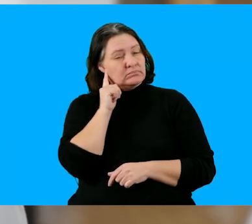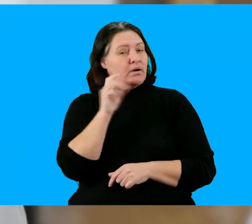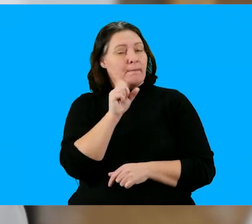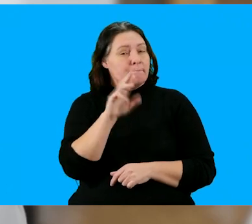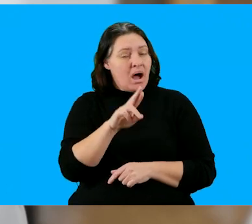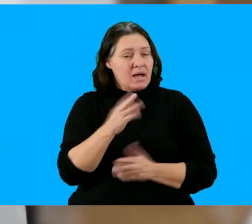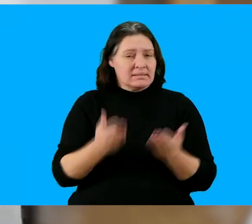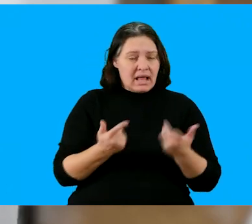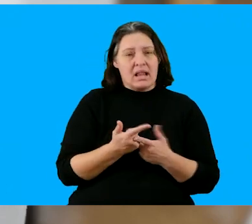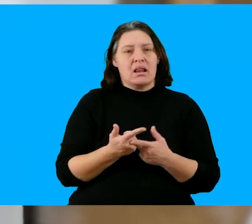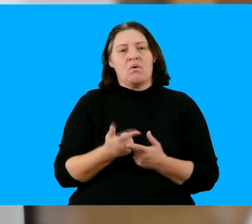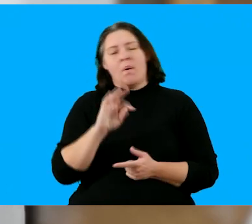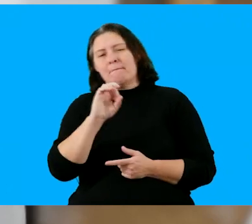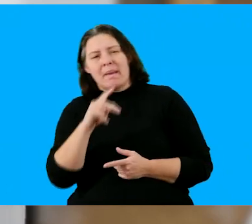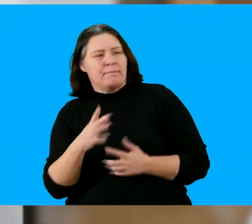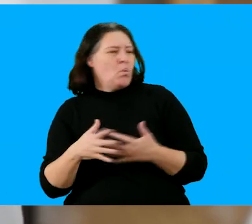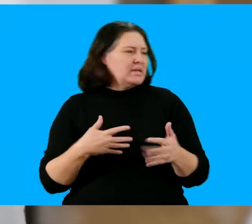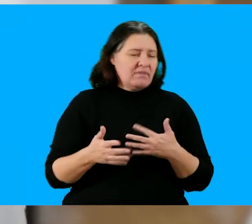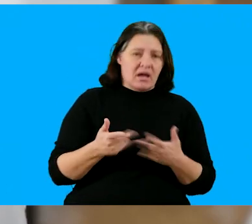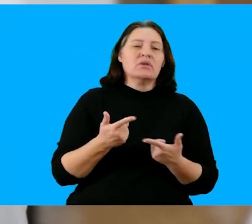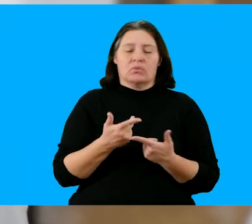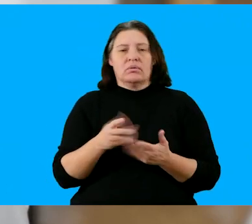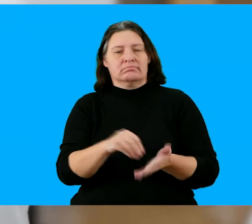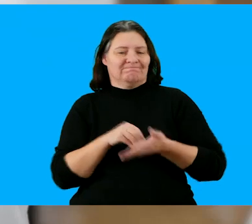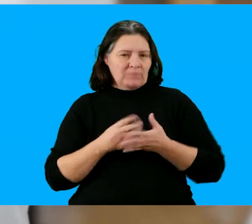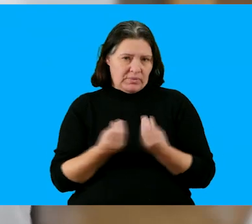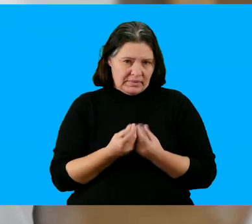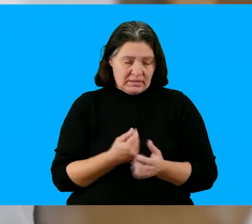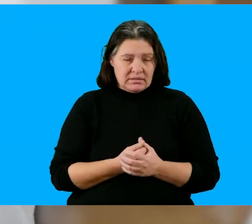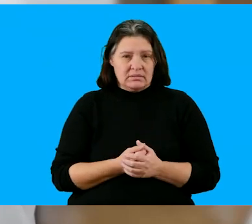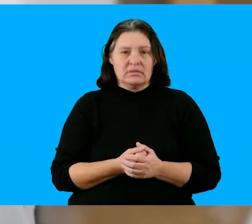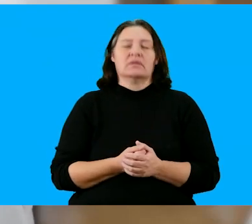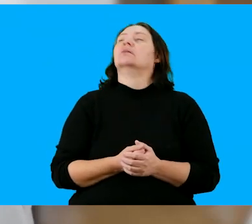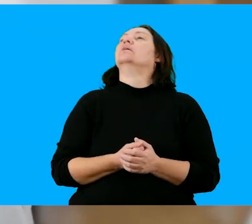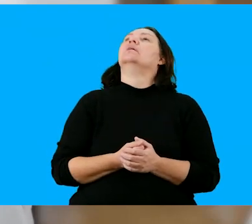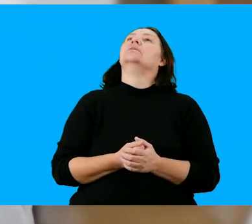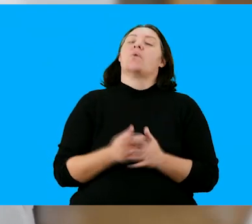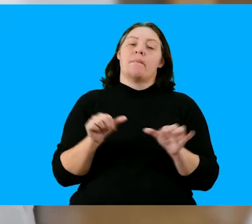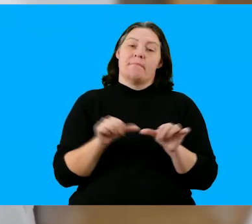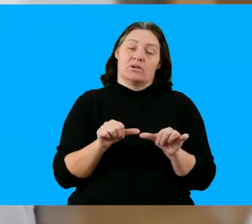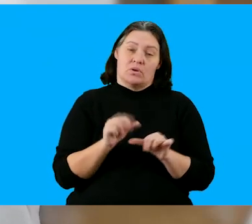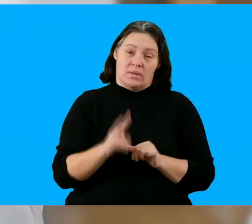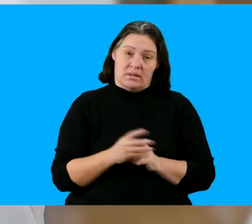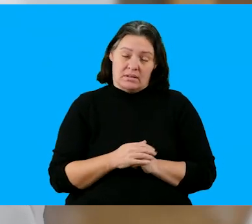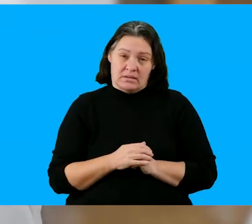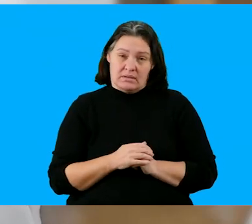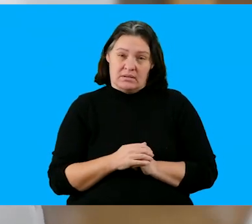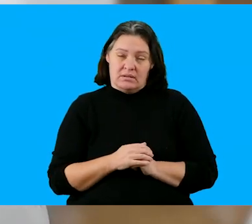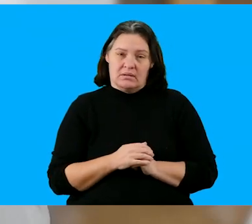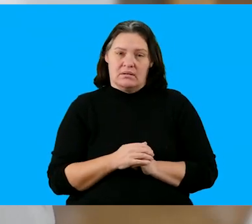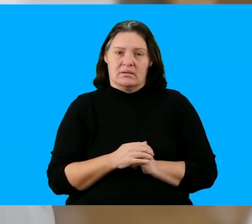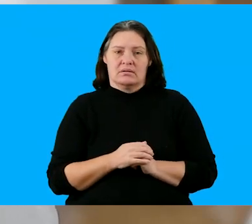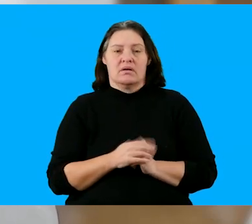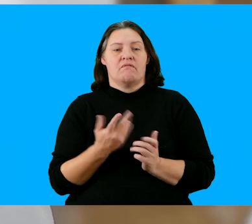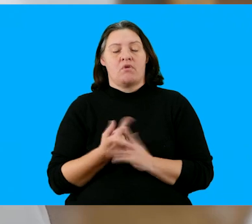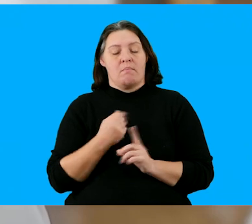it's the bar scale, whether it's on a map, please make sure that you take your ruler with. So in this case, we're going to measure. Okay, so let's